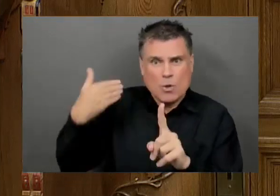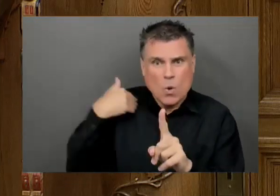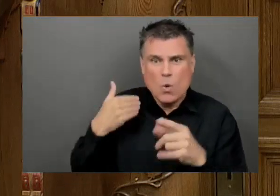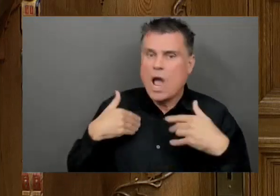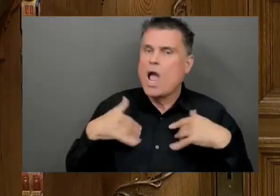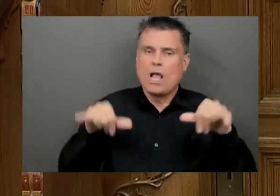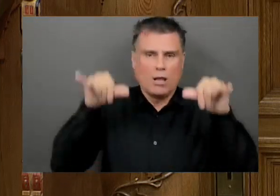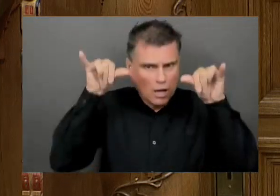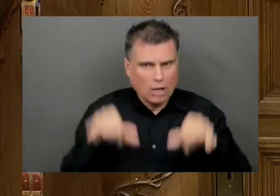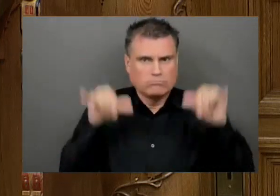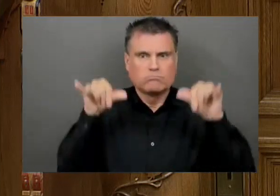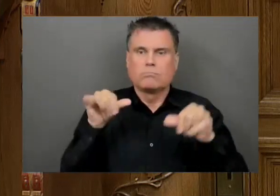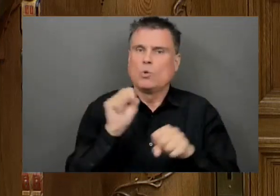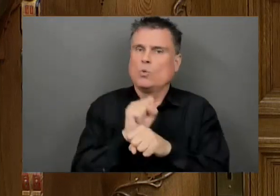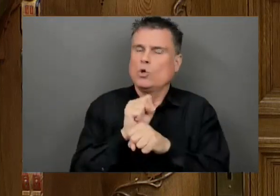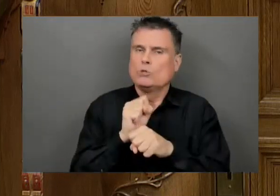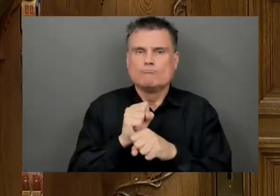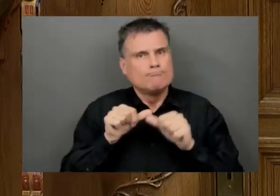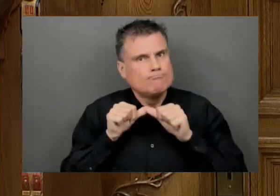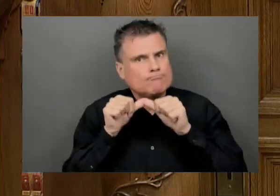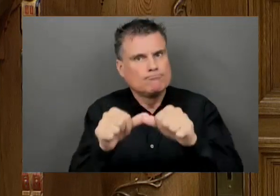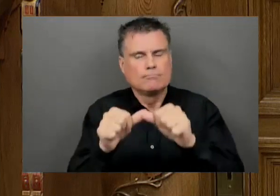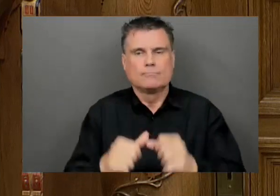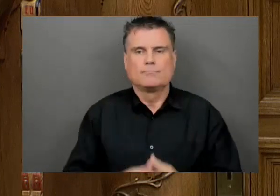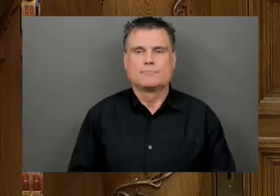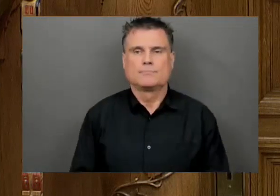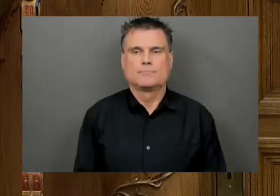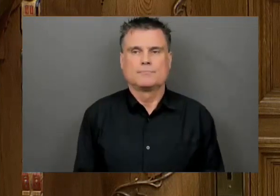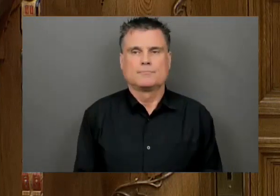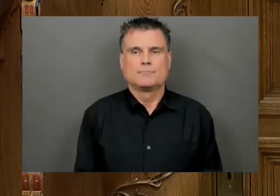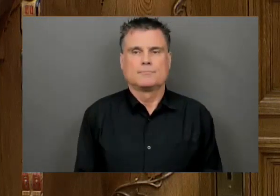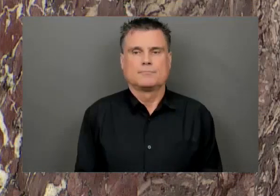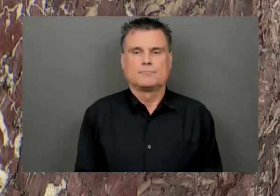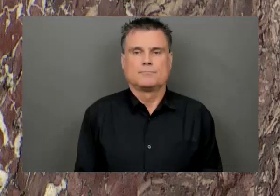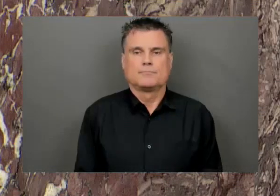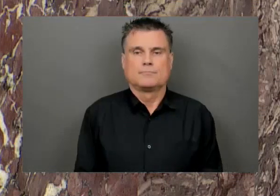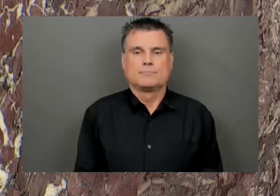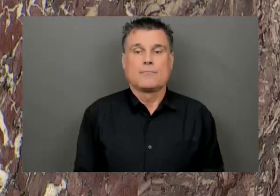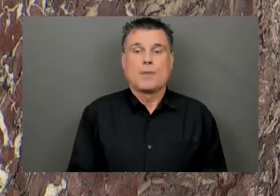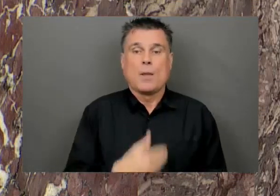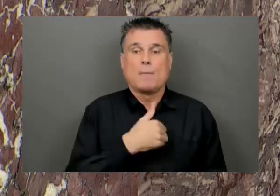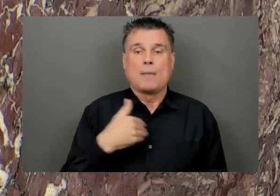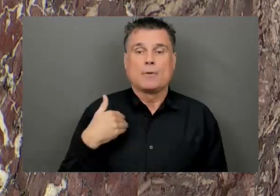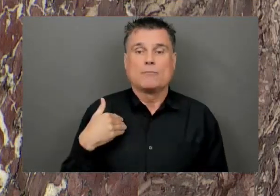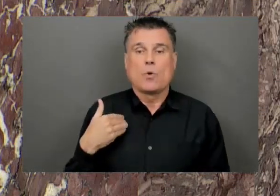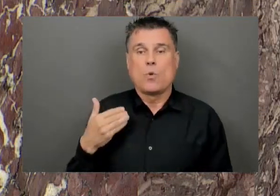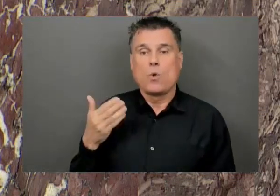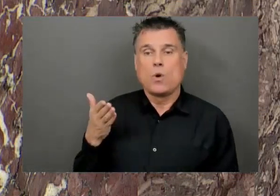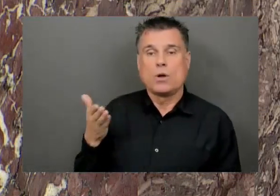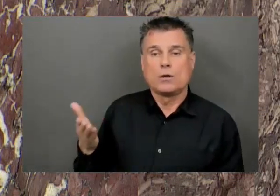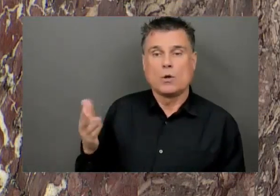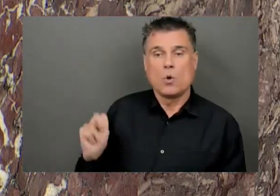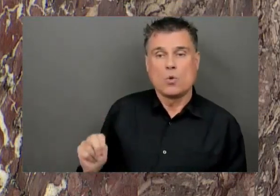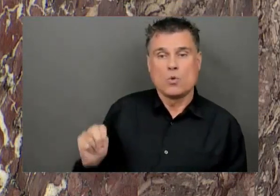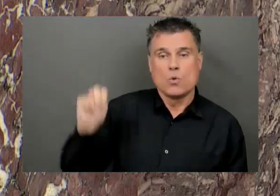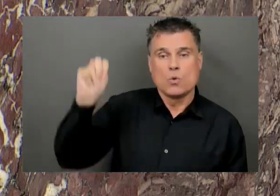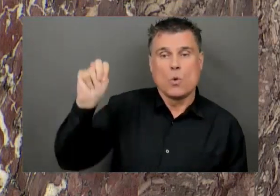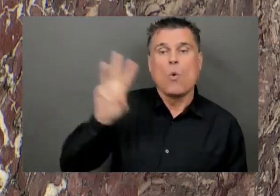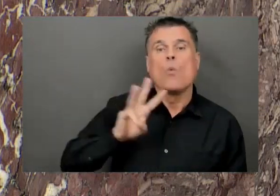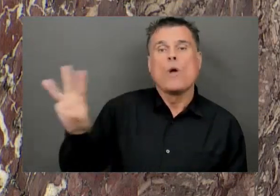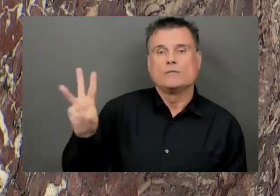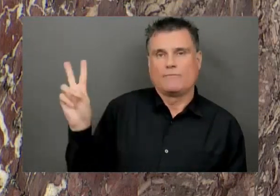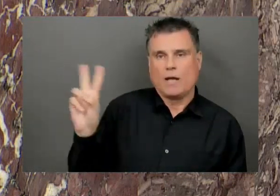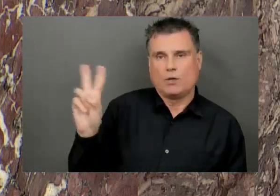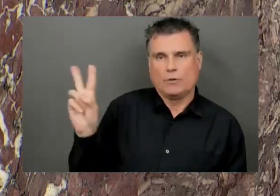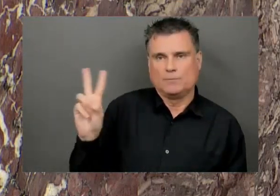Member for West Vancouver, Capilano. Thank you, Mr. Speaker. We've learned from nurses that drug users in hospitals are being provided with